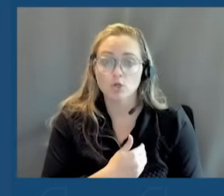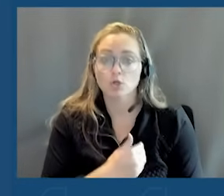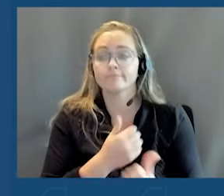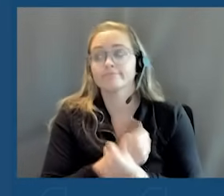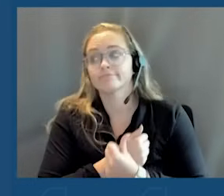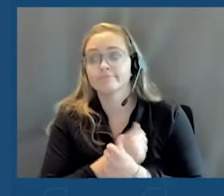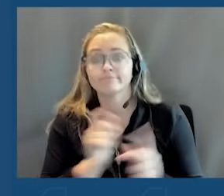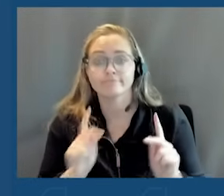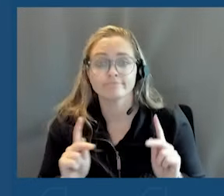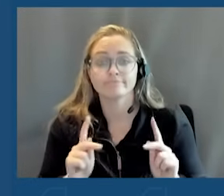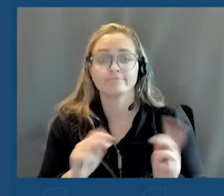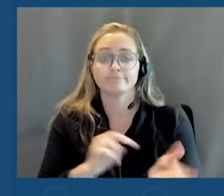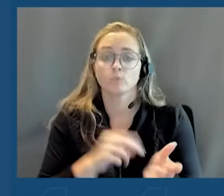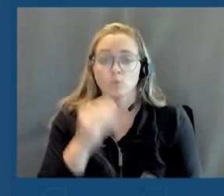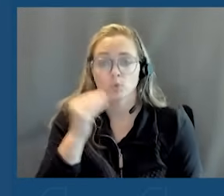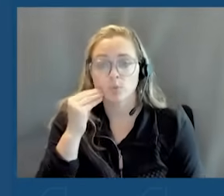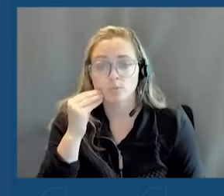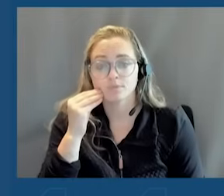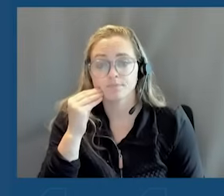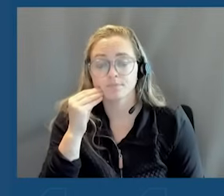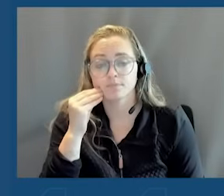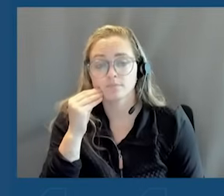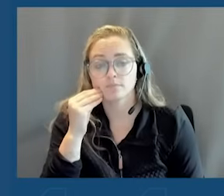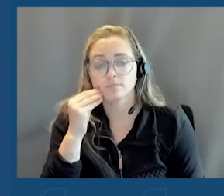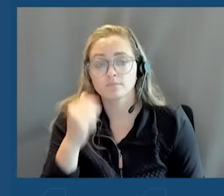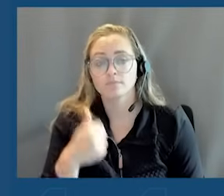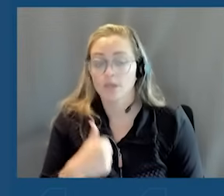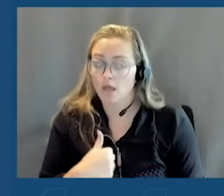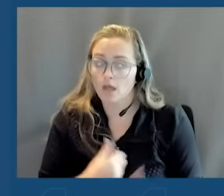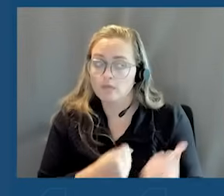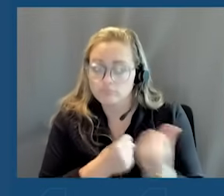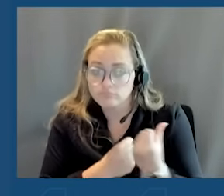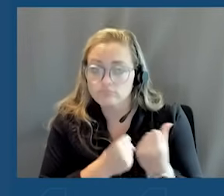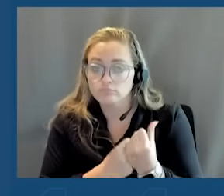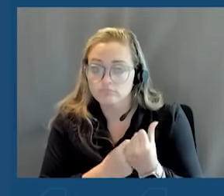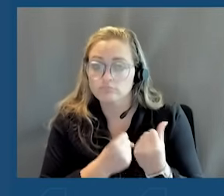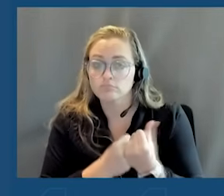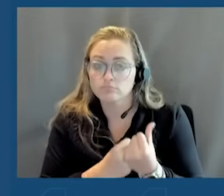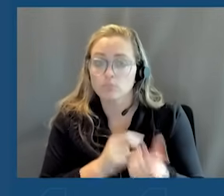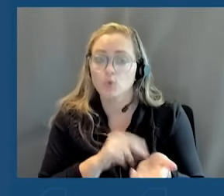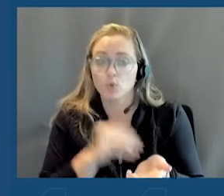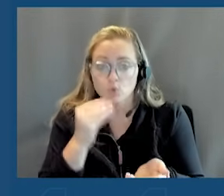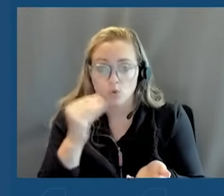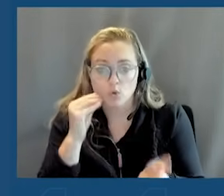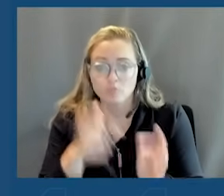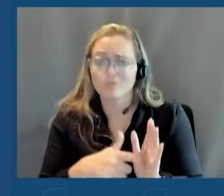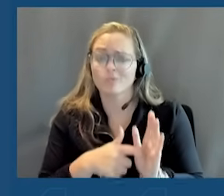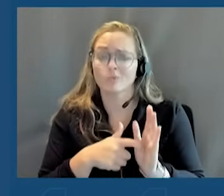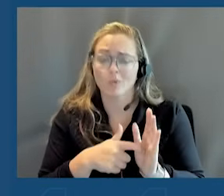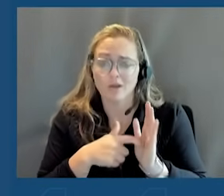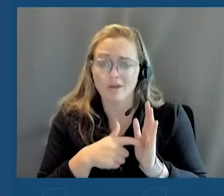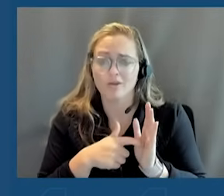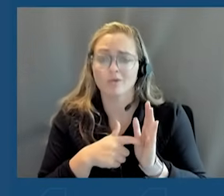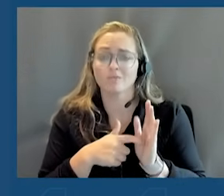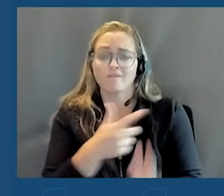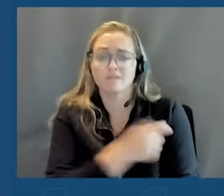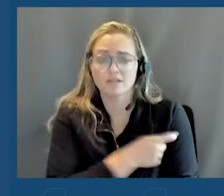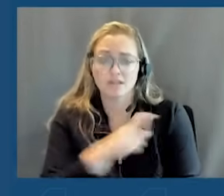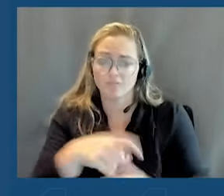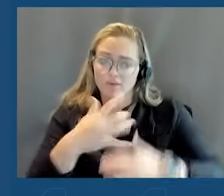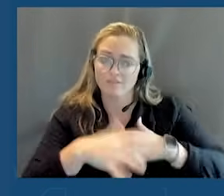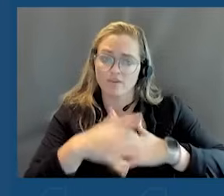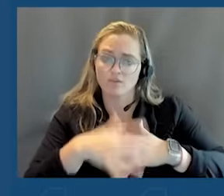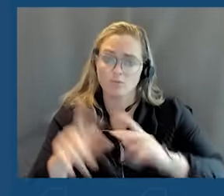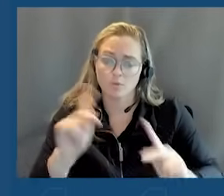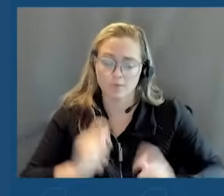nursing homes. And I'm reinforcing that nursing homes are required to make this vaccine available to the